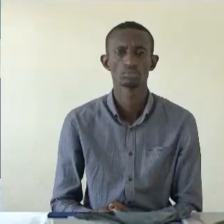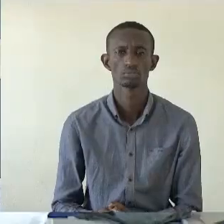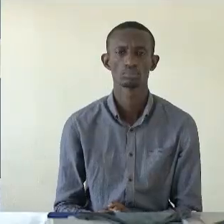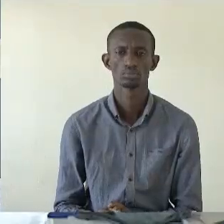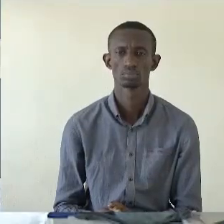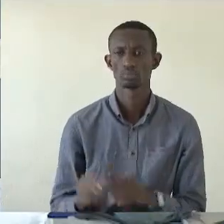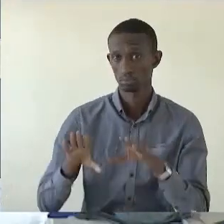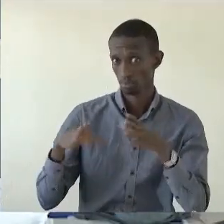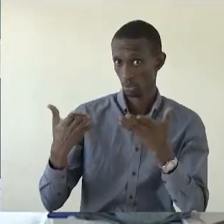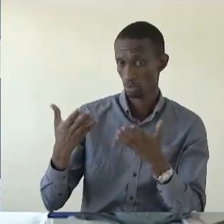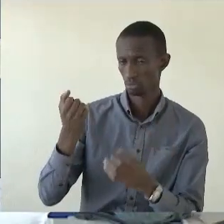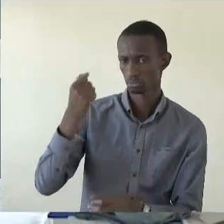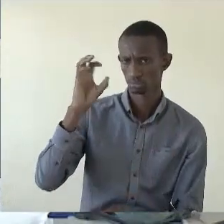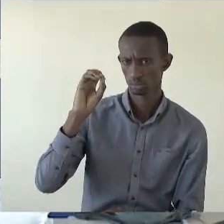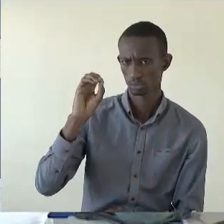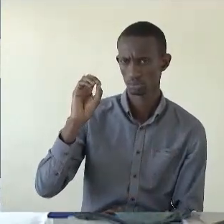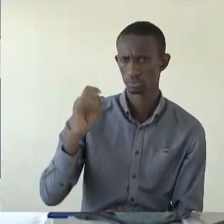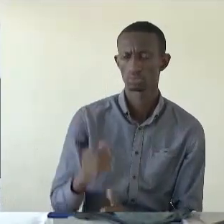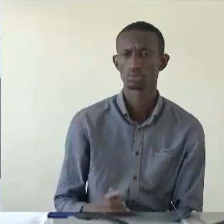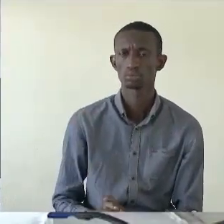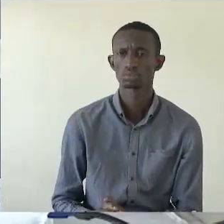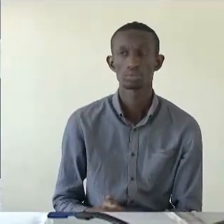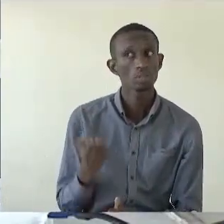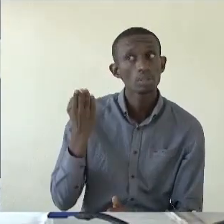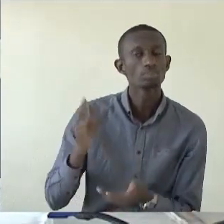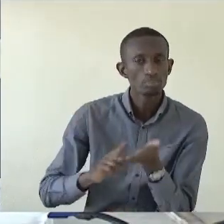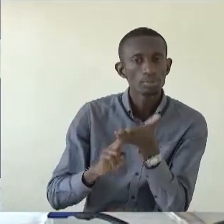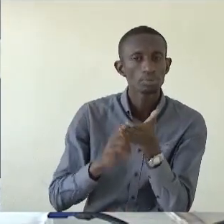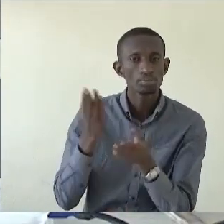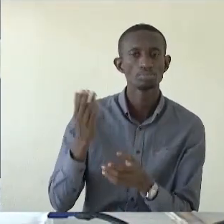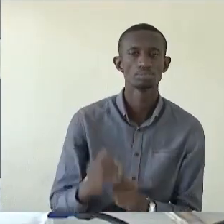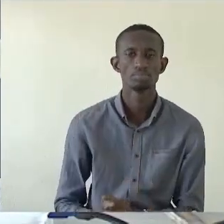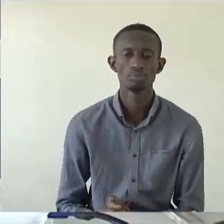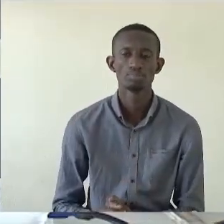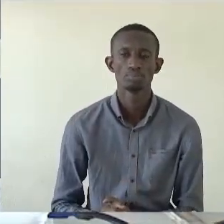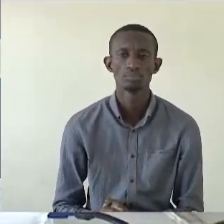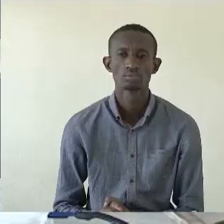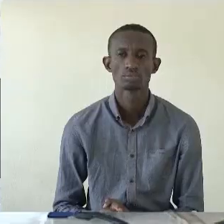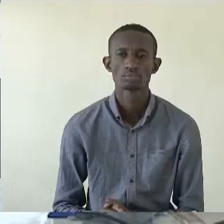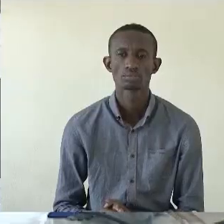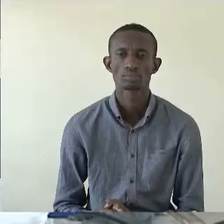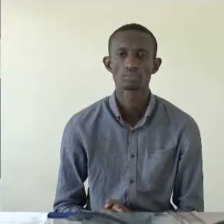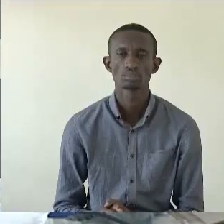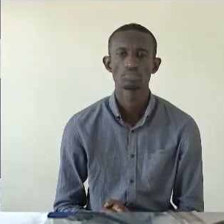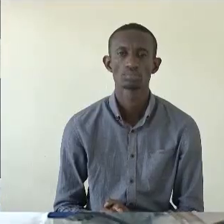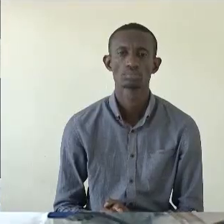the sulfur trioxide can also is the one that is used as one that will be attacking